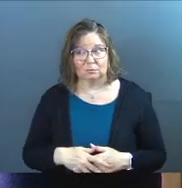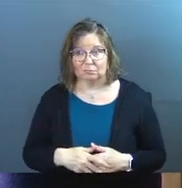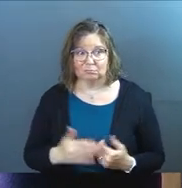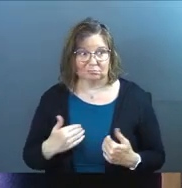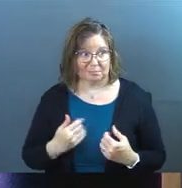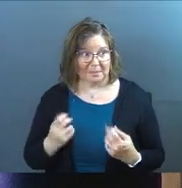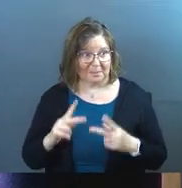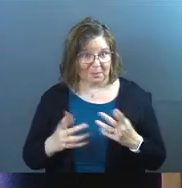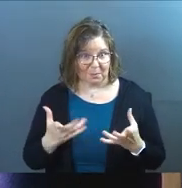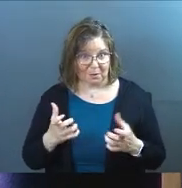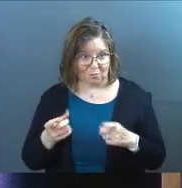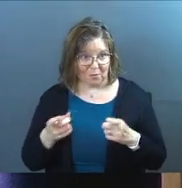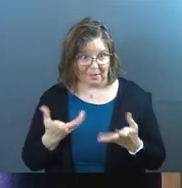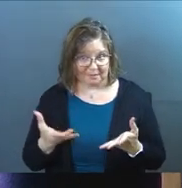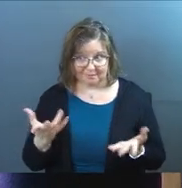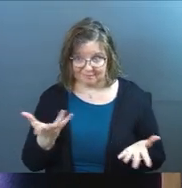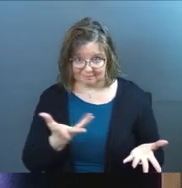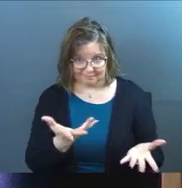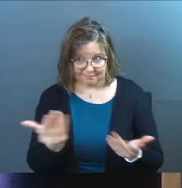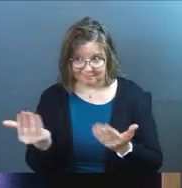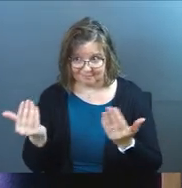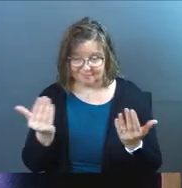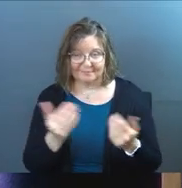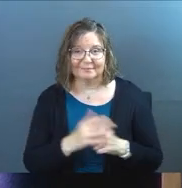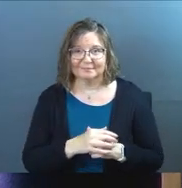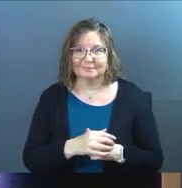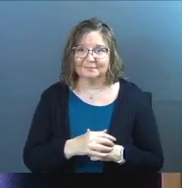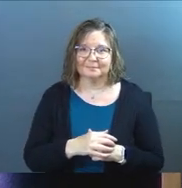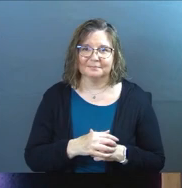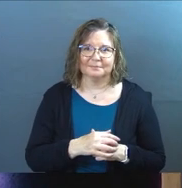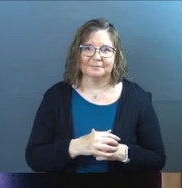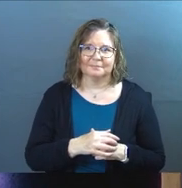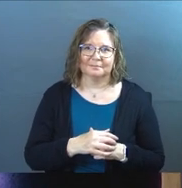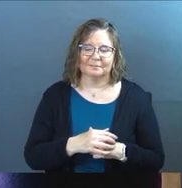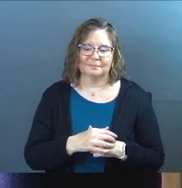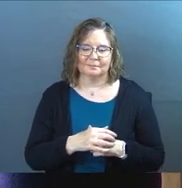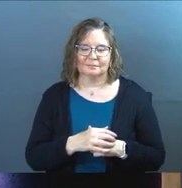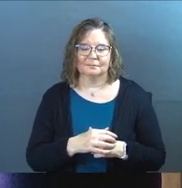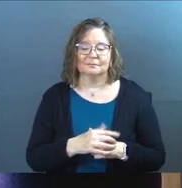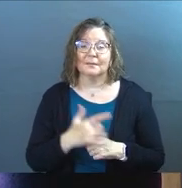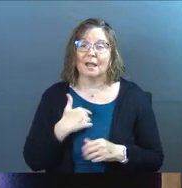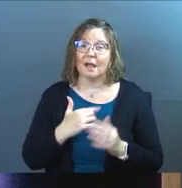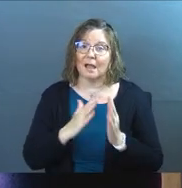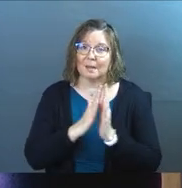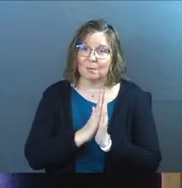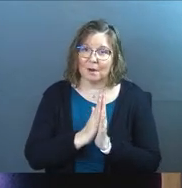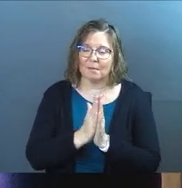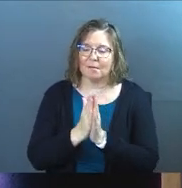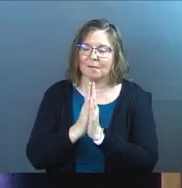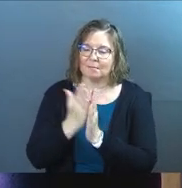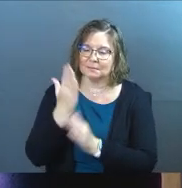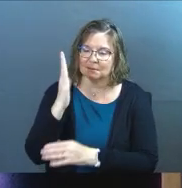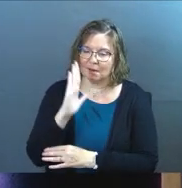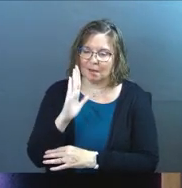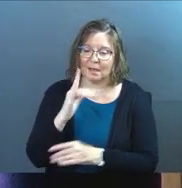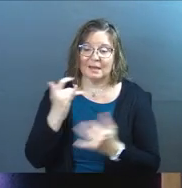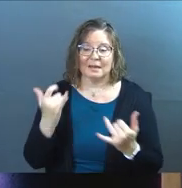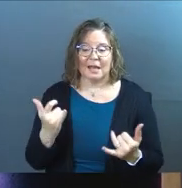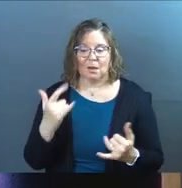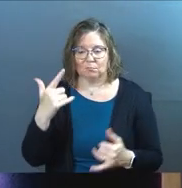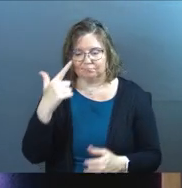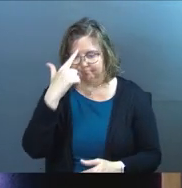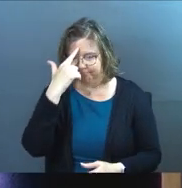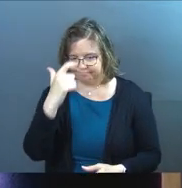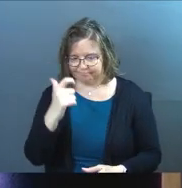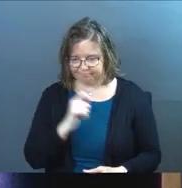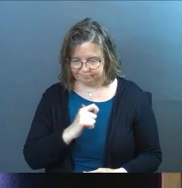control freaks in the room? Come on, some of us. I prayed, I asked God, but now it's up to